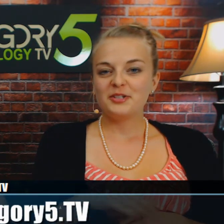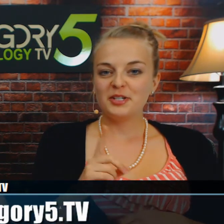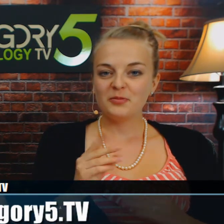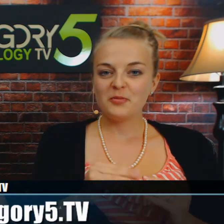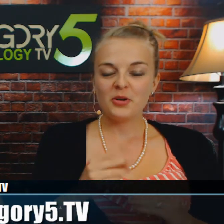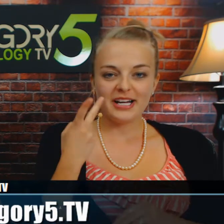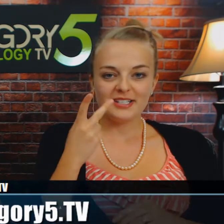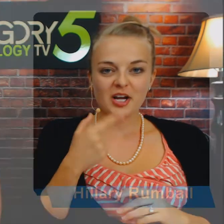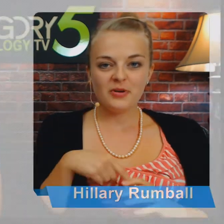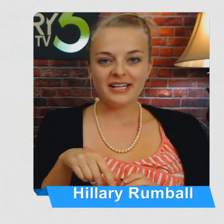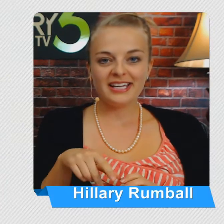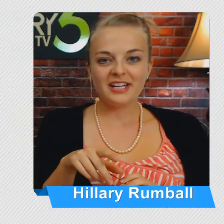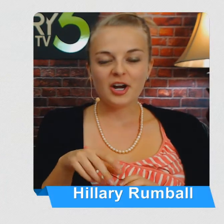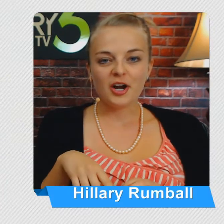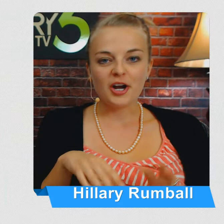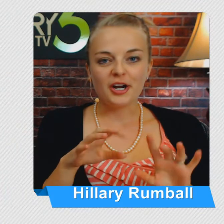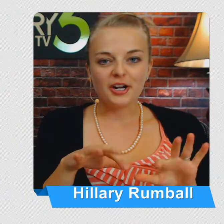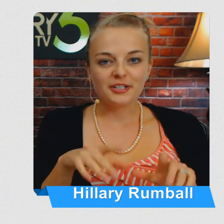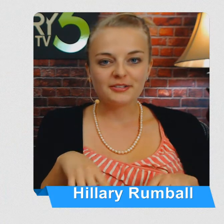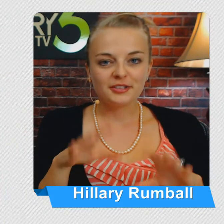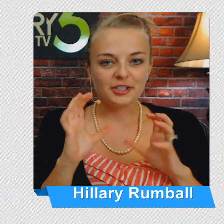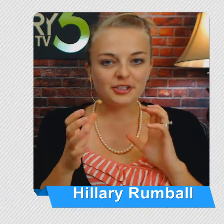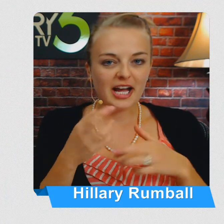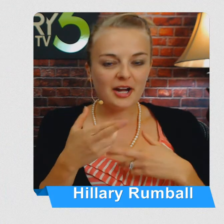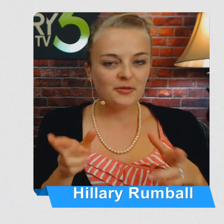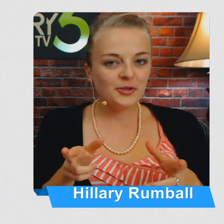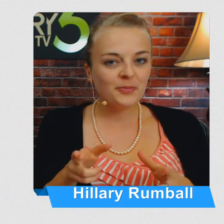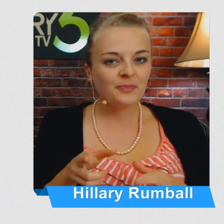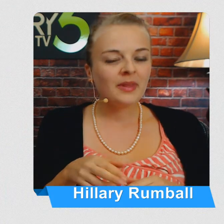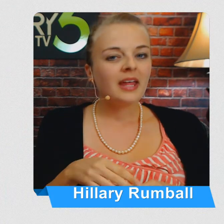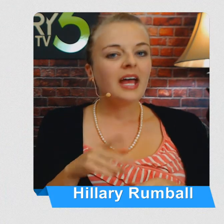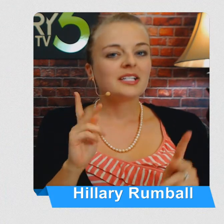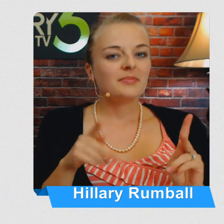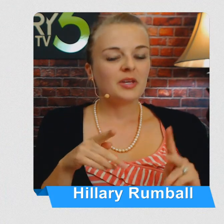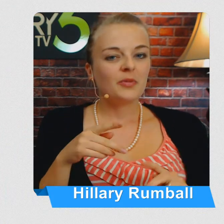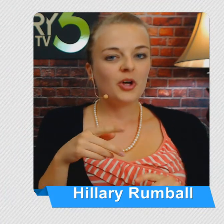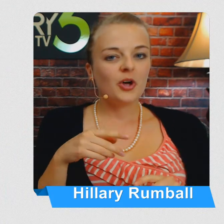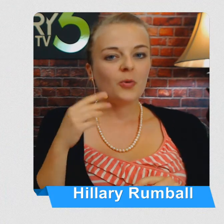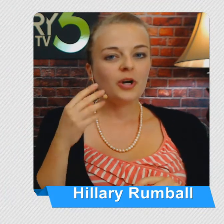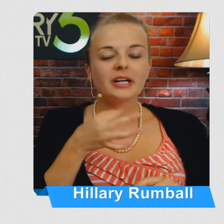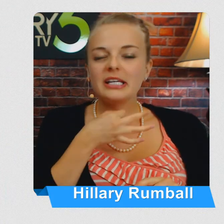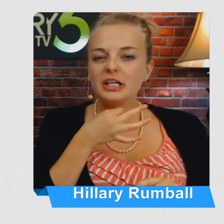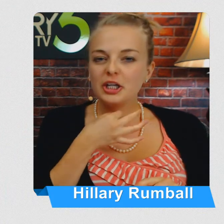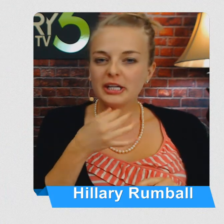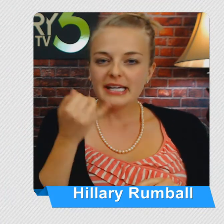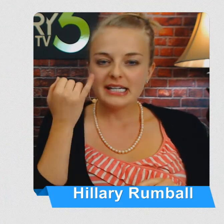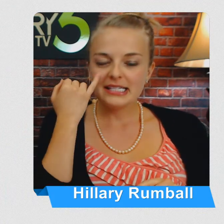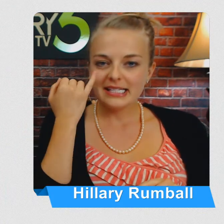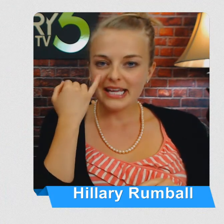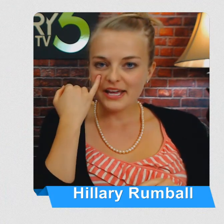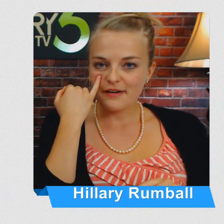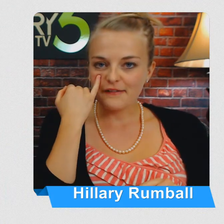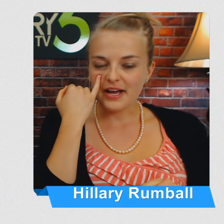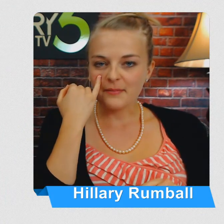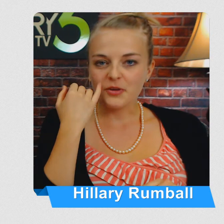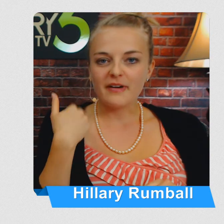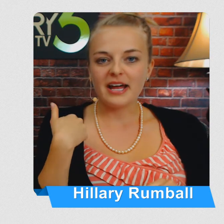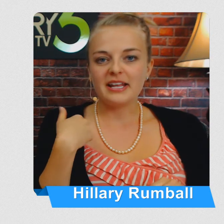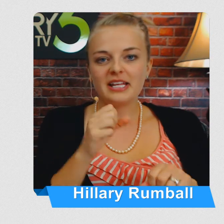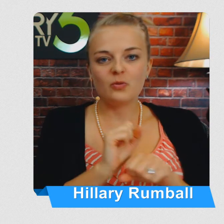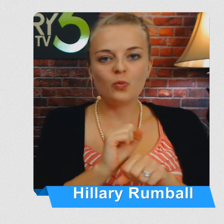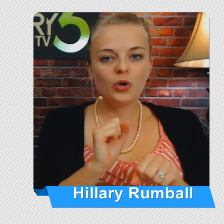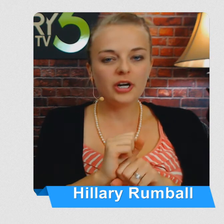wrap up tonight? Just one more. I saw one in our chat room. Some people were curious if